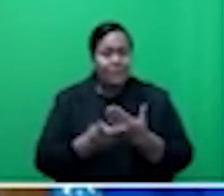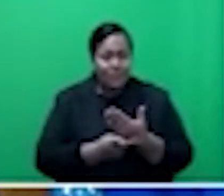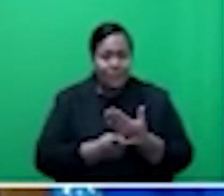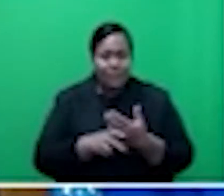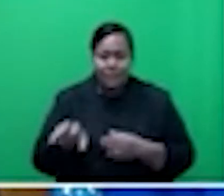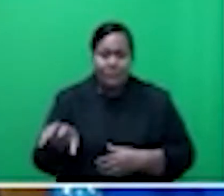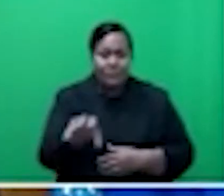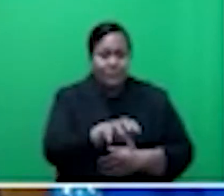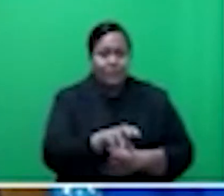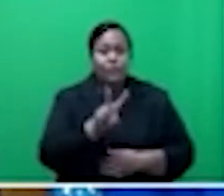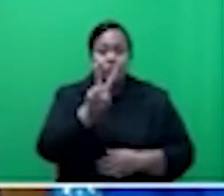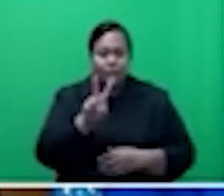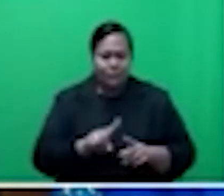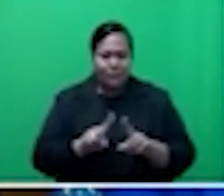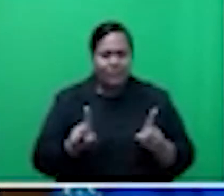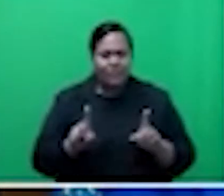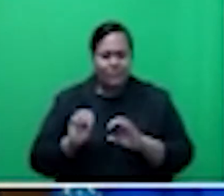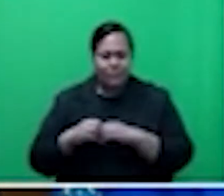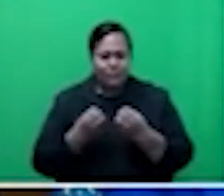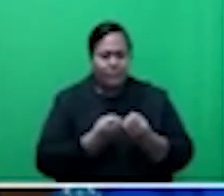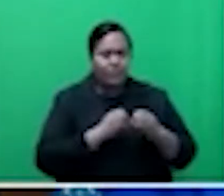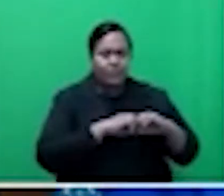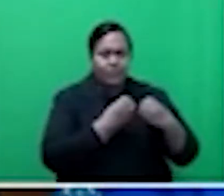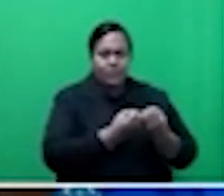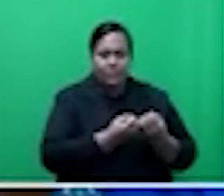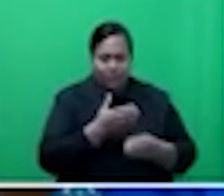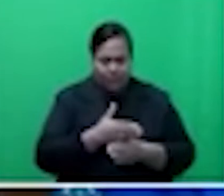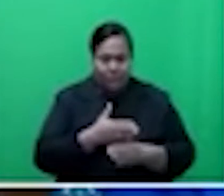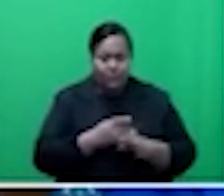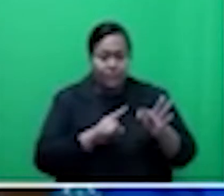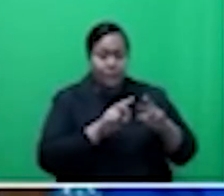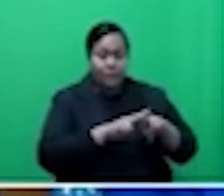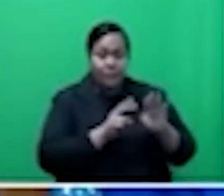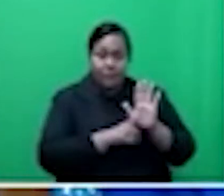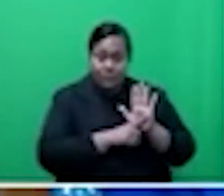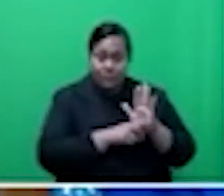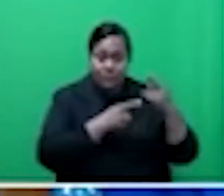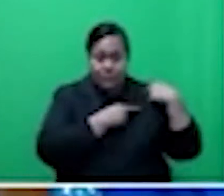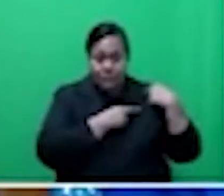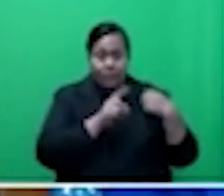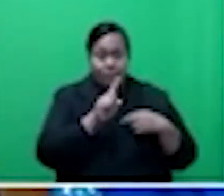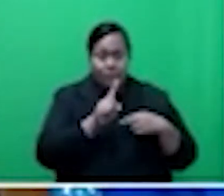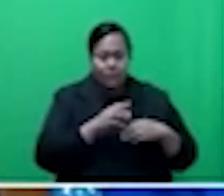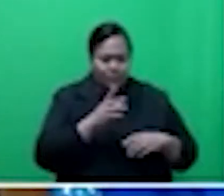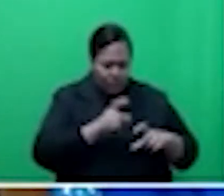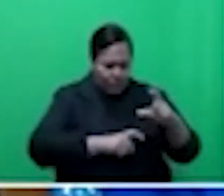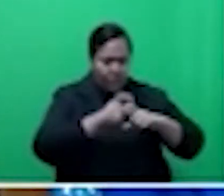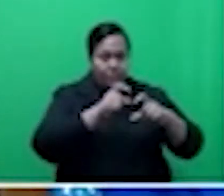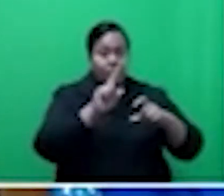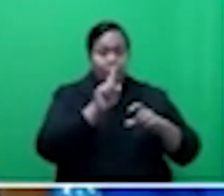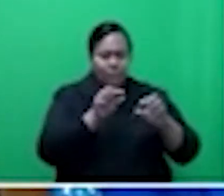by two implementing agencies. First is Energy Fiji Limited, which is responsible for the construction of the distribution power